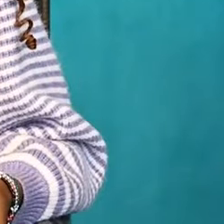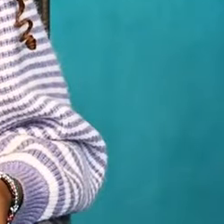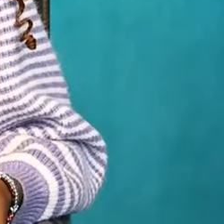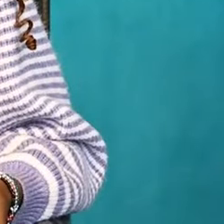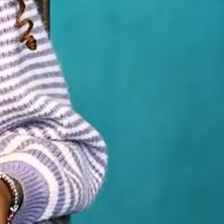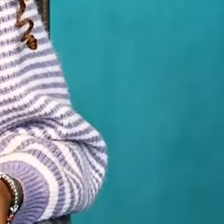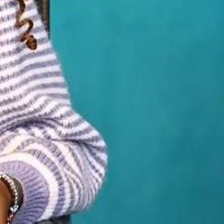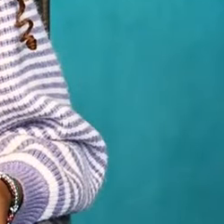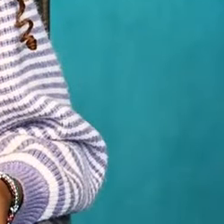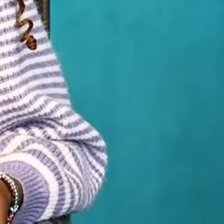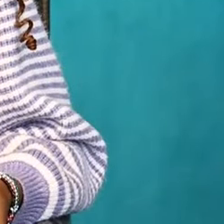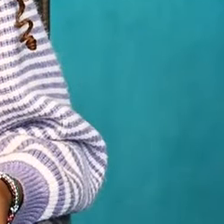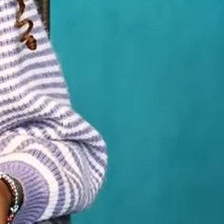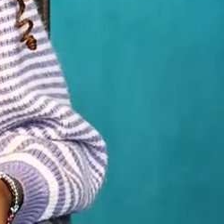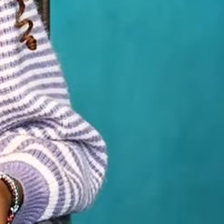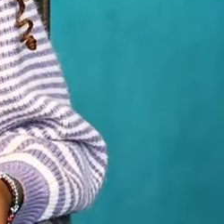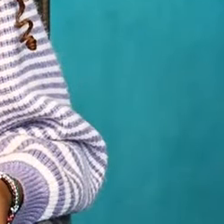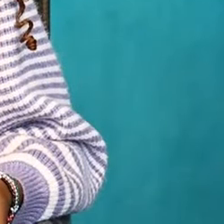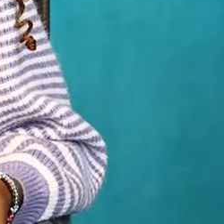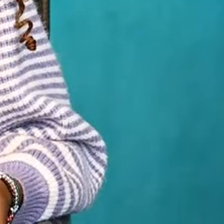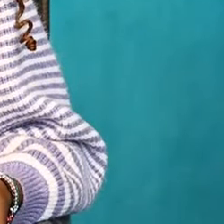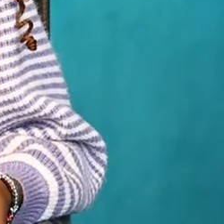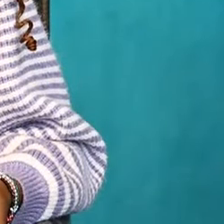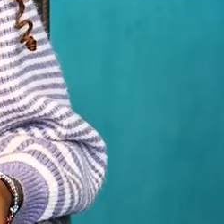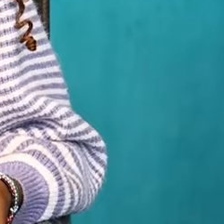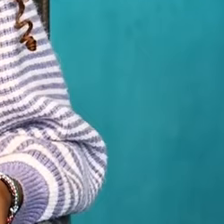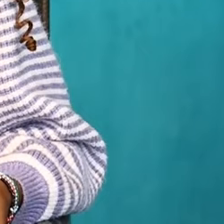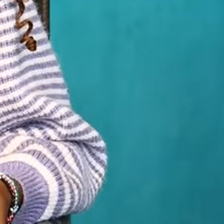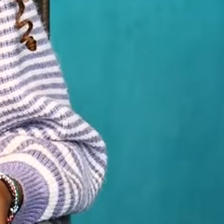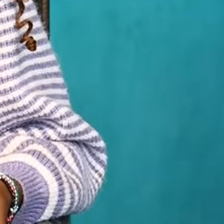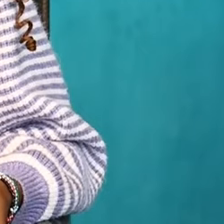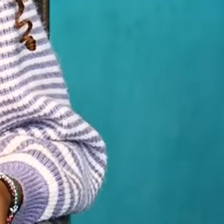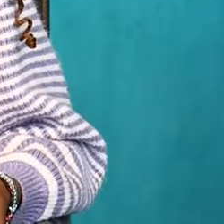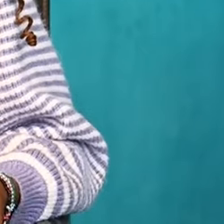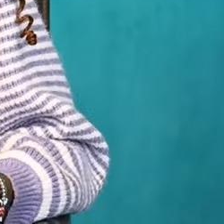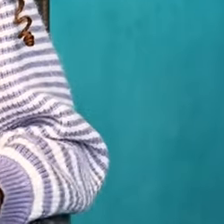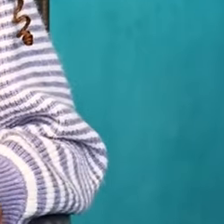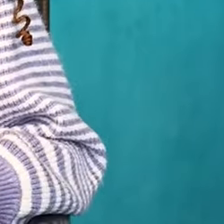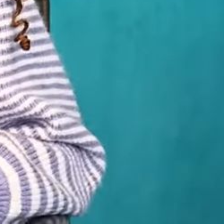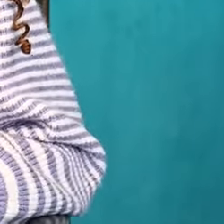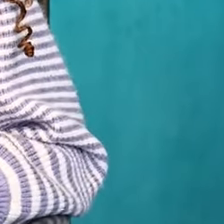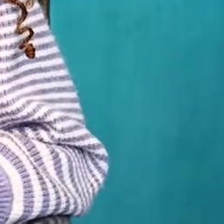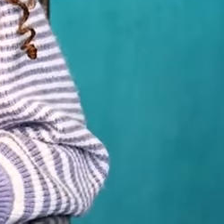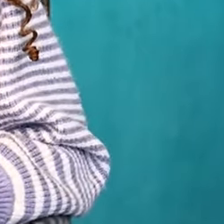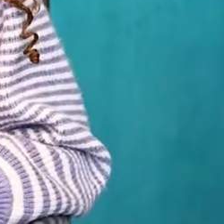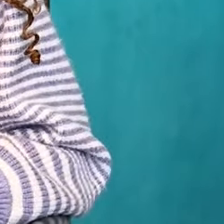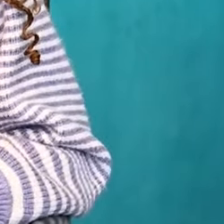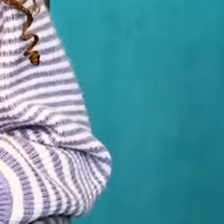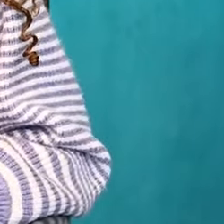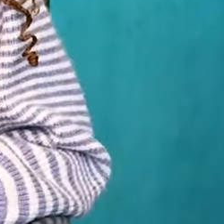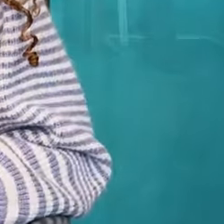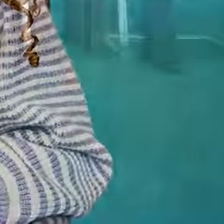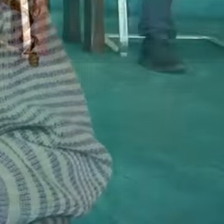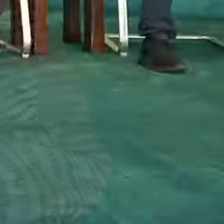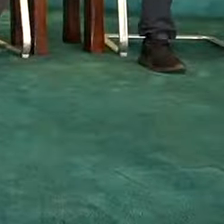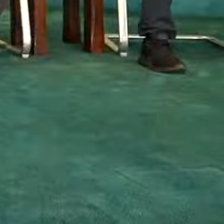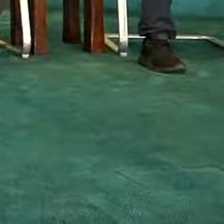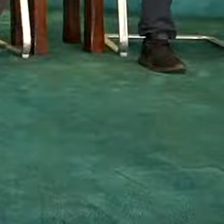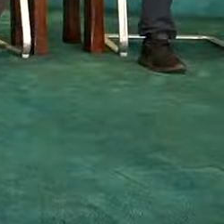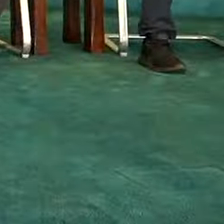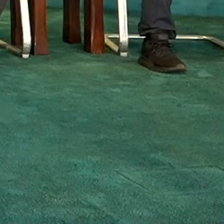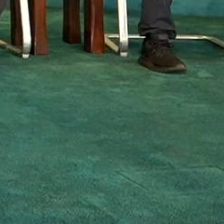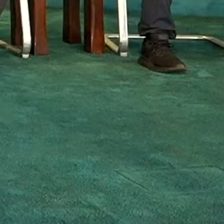reap destruction. Whoever sows to please the Spirit from the Spirit will reap eternal life. Mm. Amen.